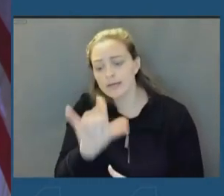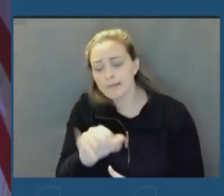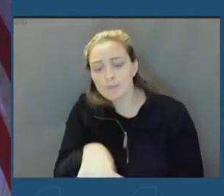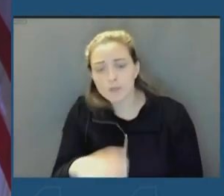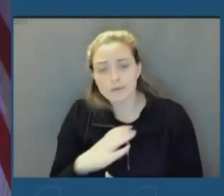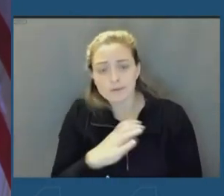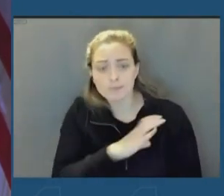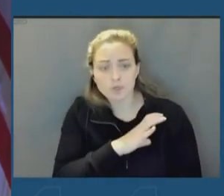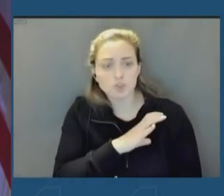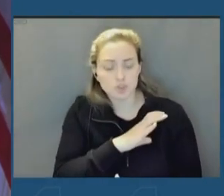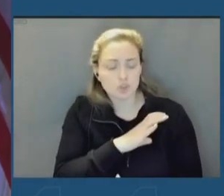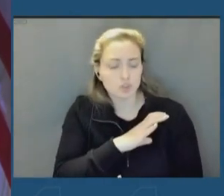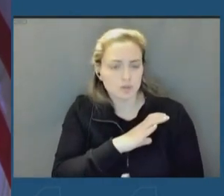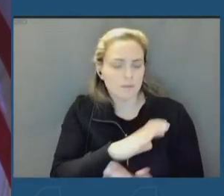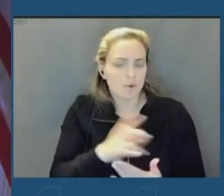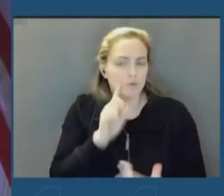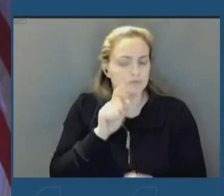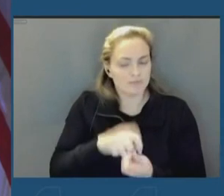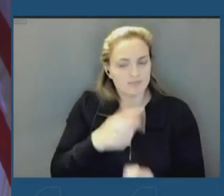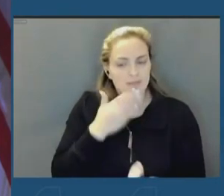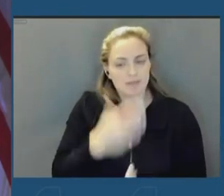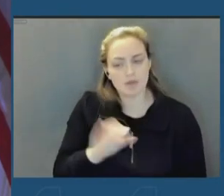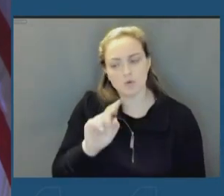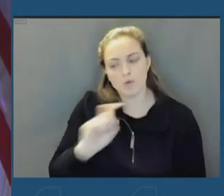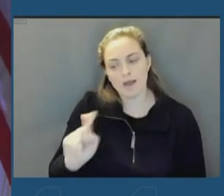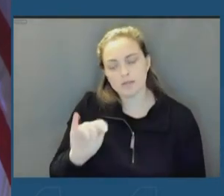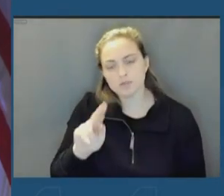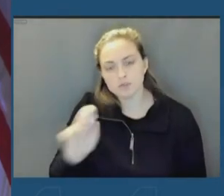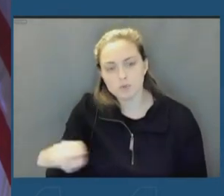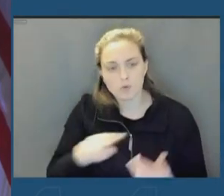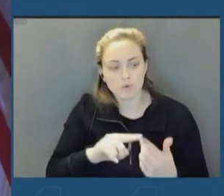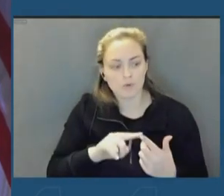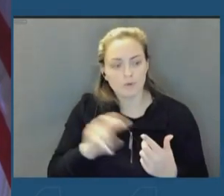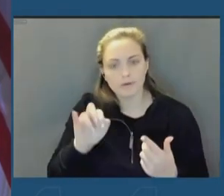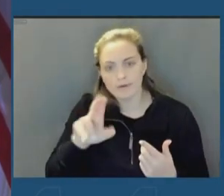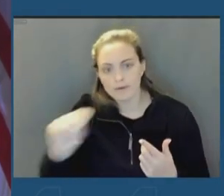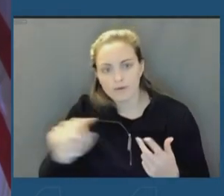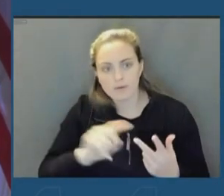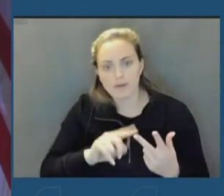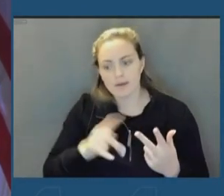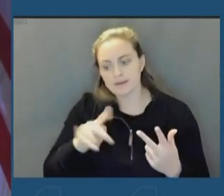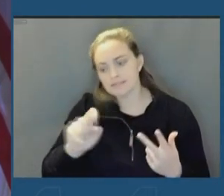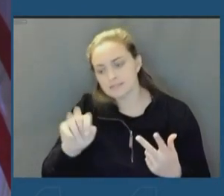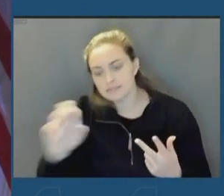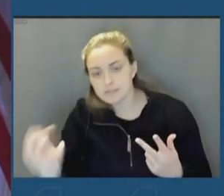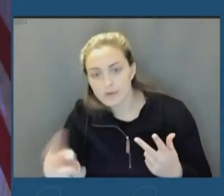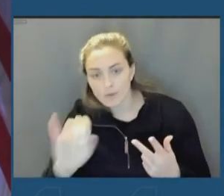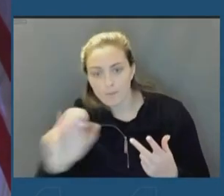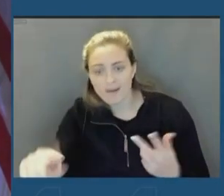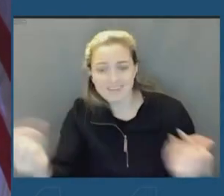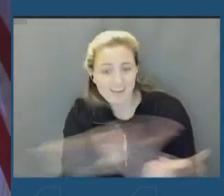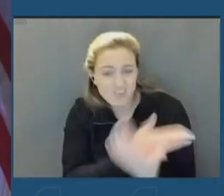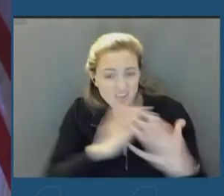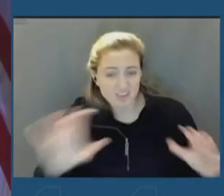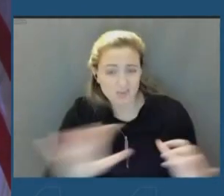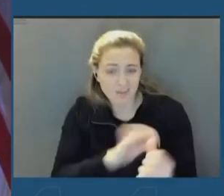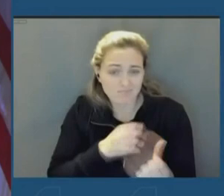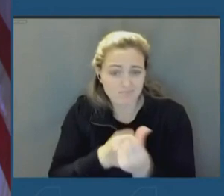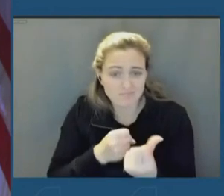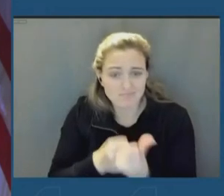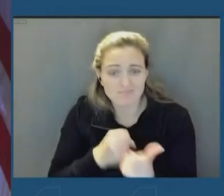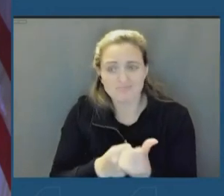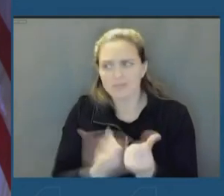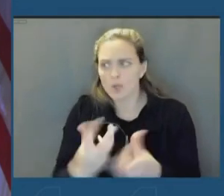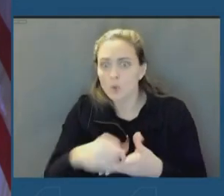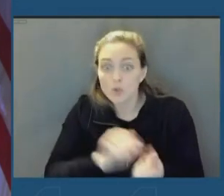to specifically thank Alex Dull, Darian Pratchett, Jerry Whittington, and Sarah Bonk because of all they did behind the scenes, including going out